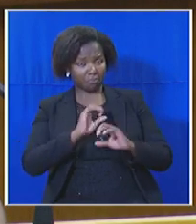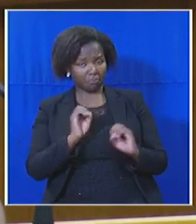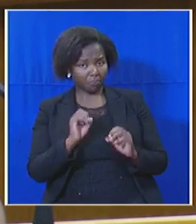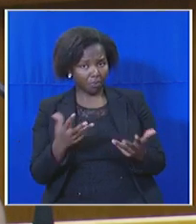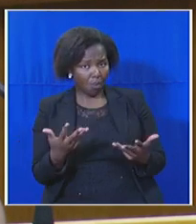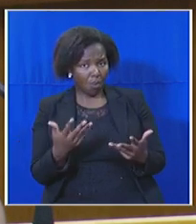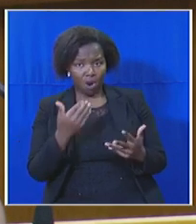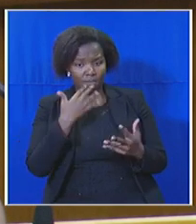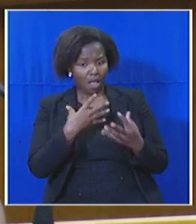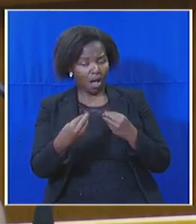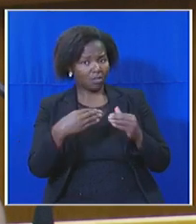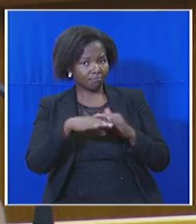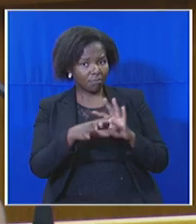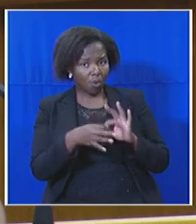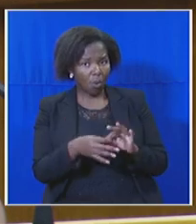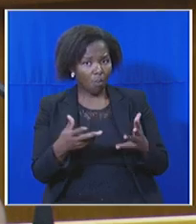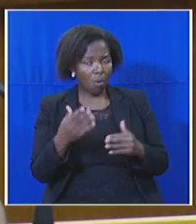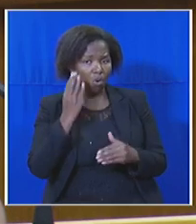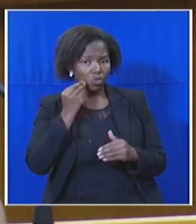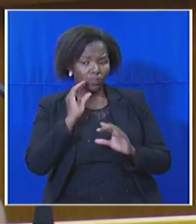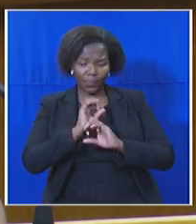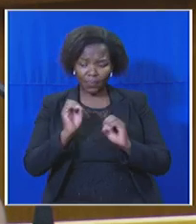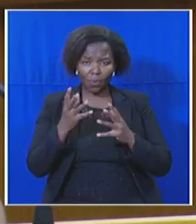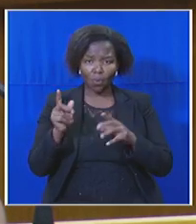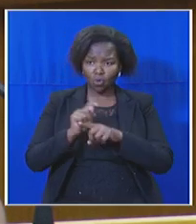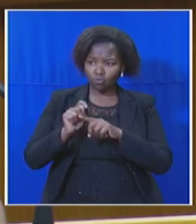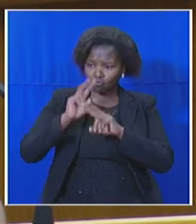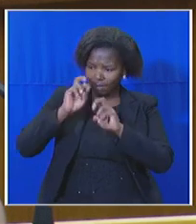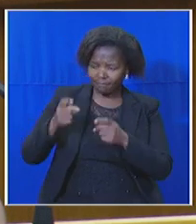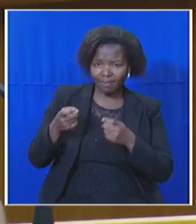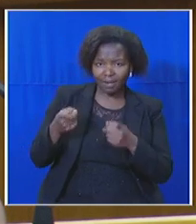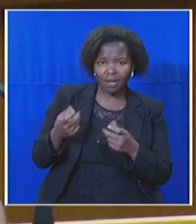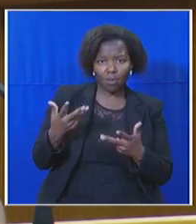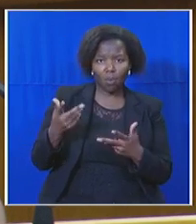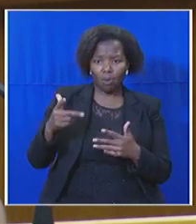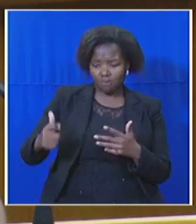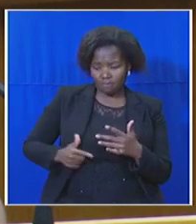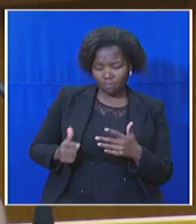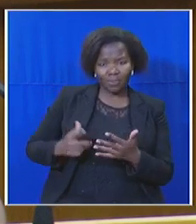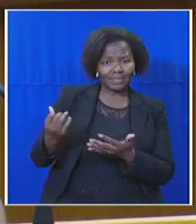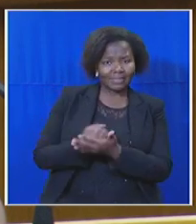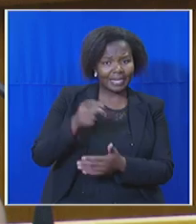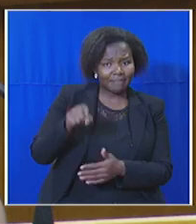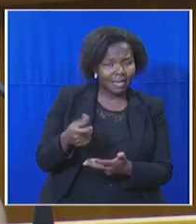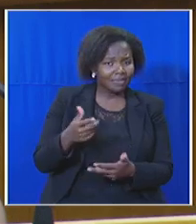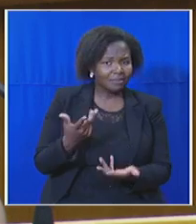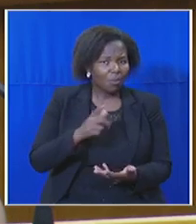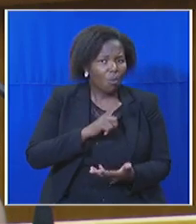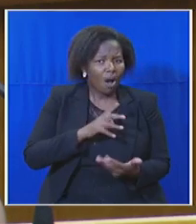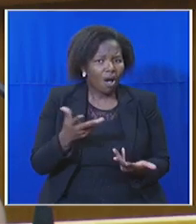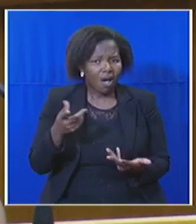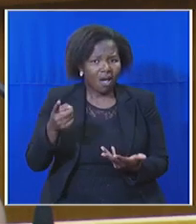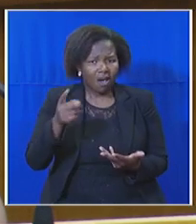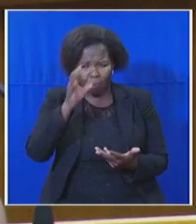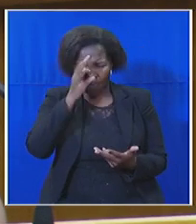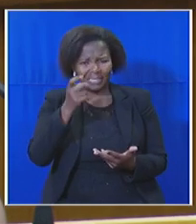they mainly inexperienced? Are they barely trained constables? Are they targeted for their firearms? Why are our experienced officers being executed?